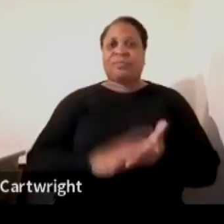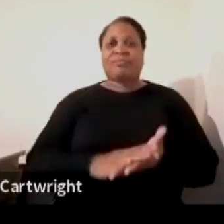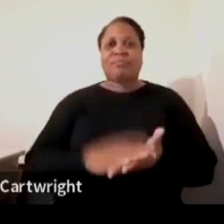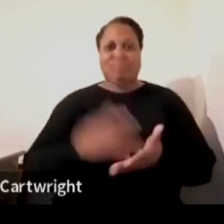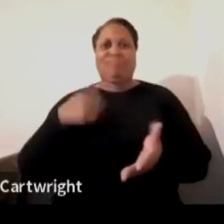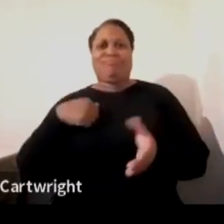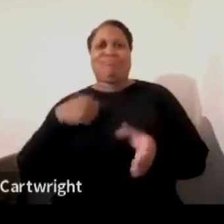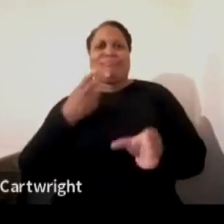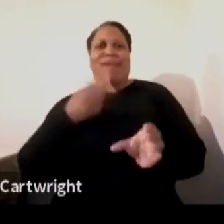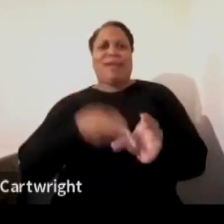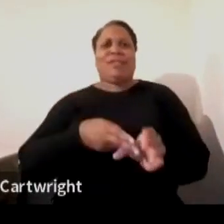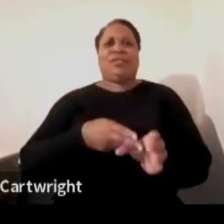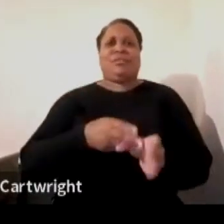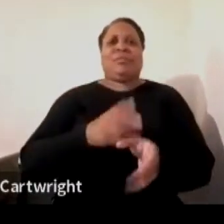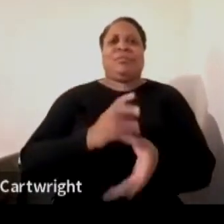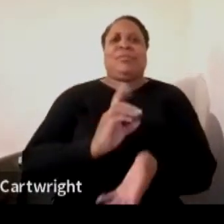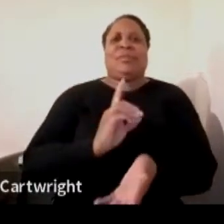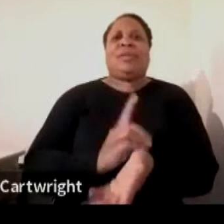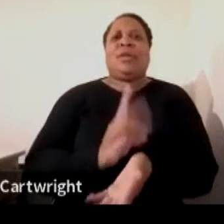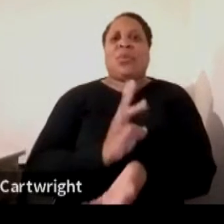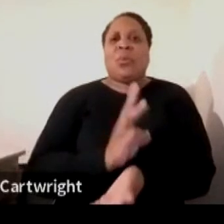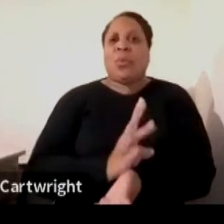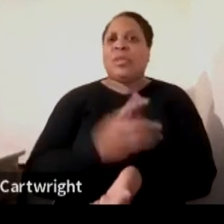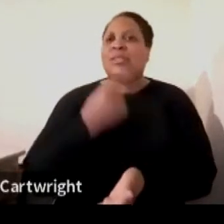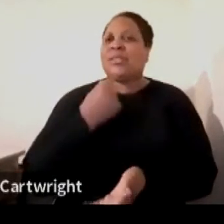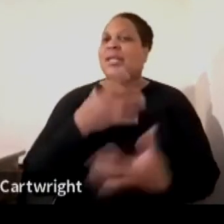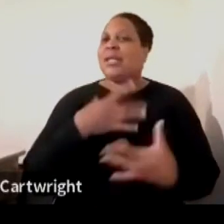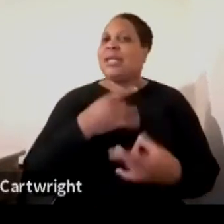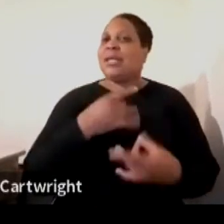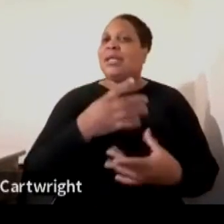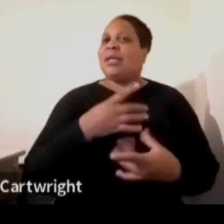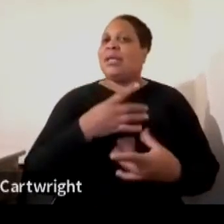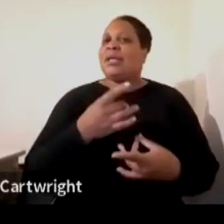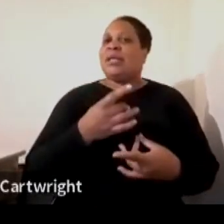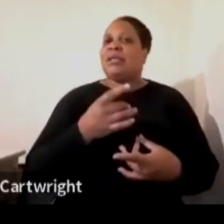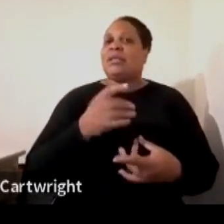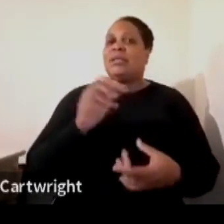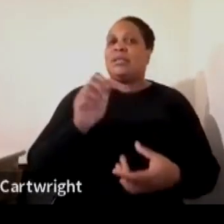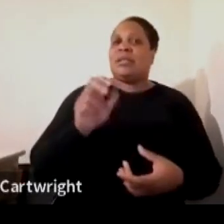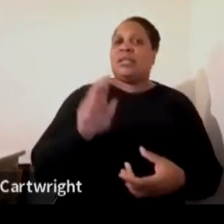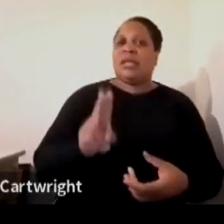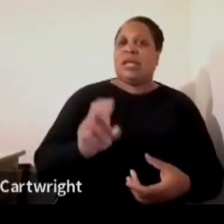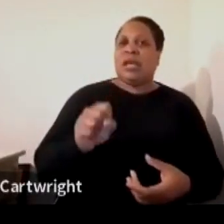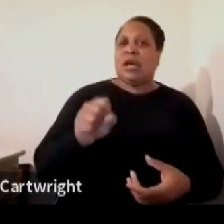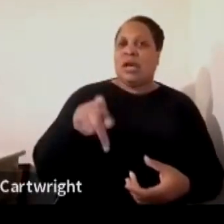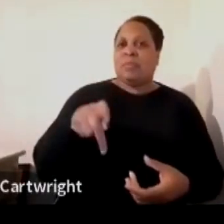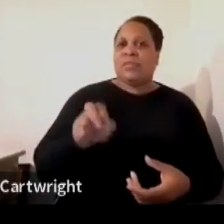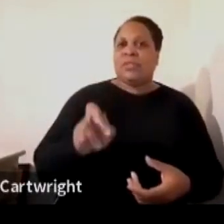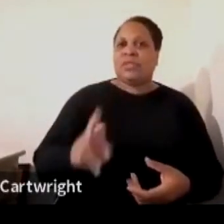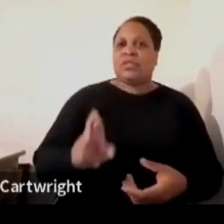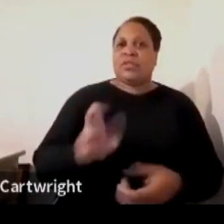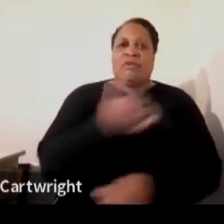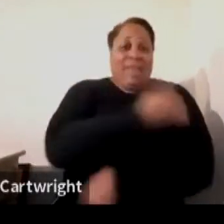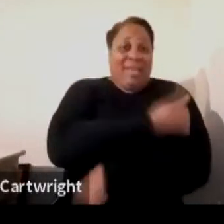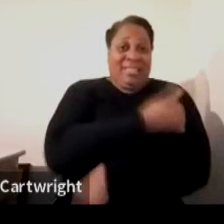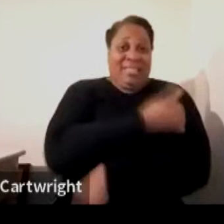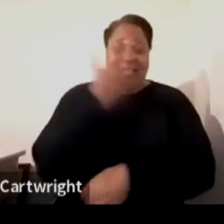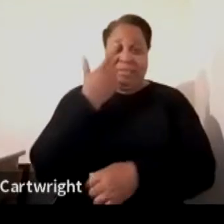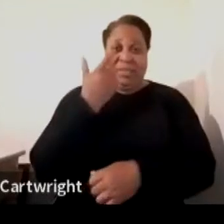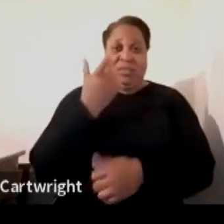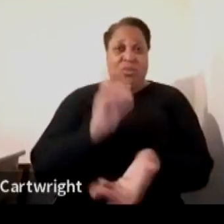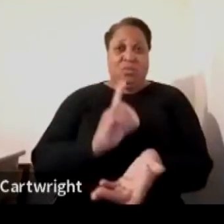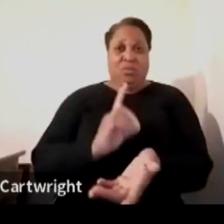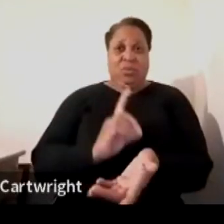So it's interesting as well to talk about the Oxford vaccine because the actual vector, so what Dr. CMO